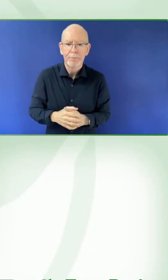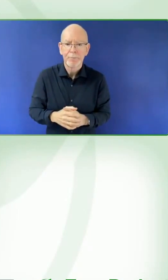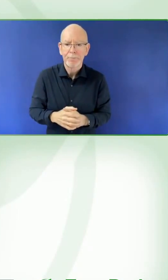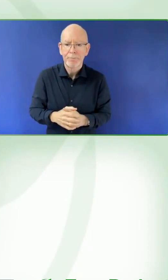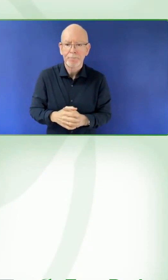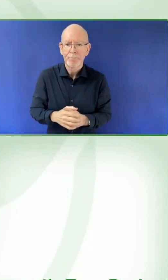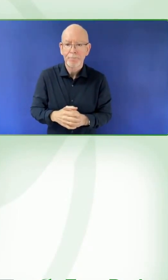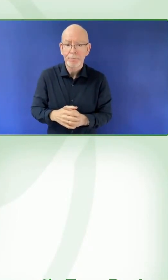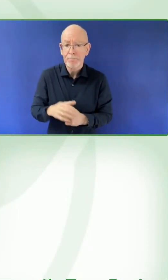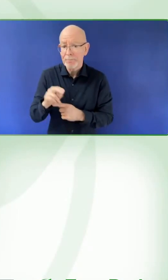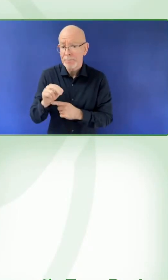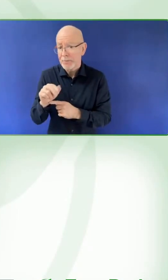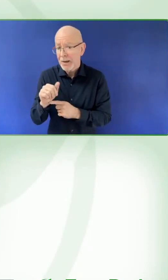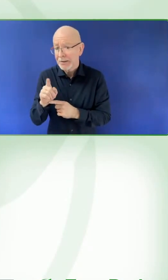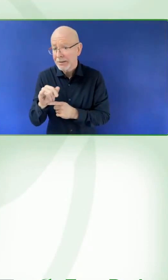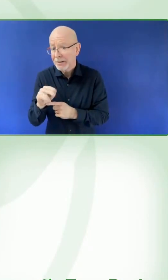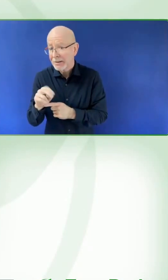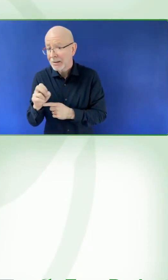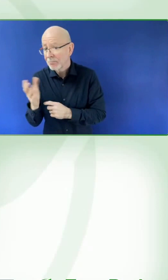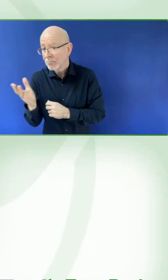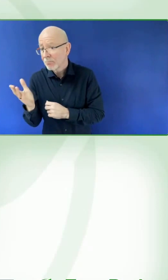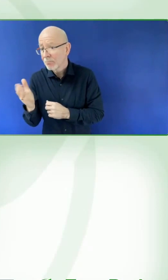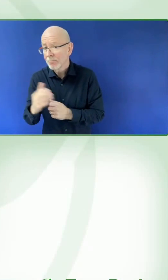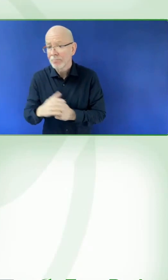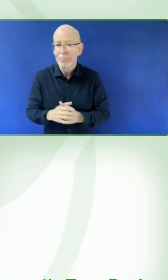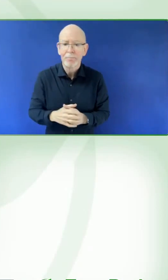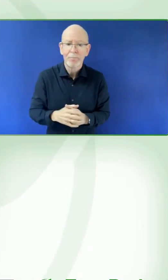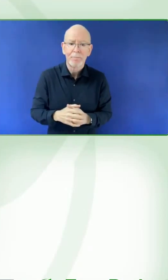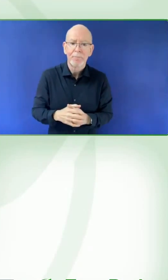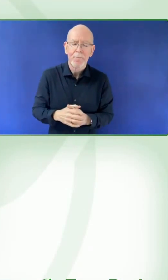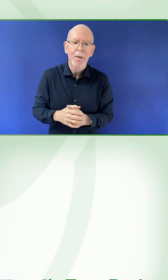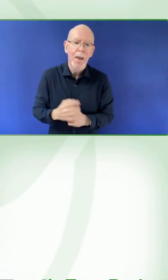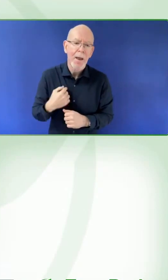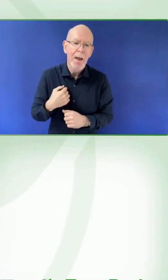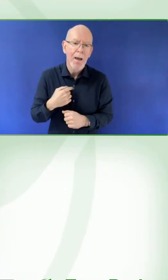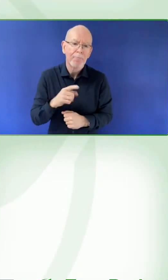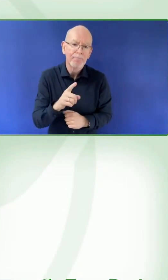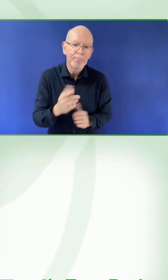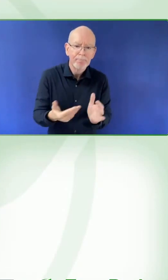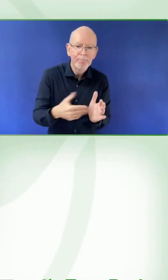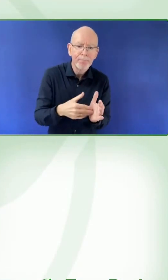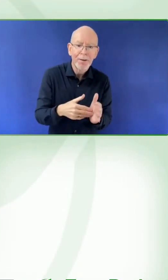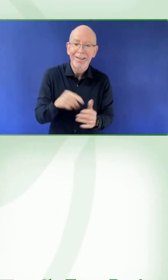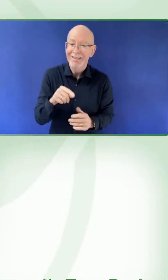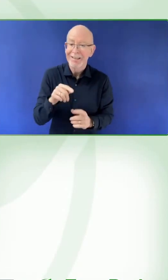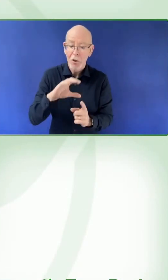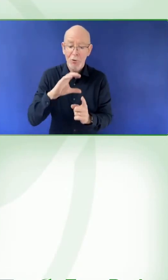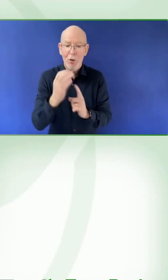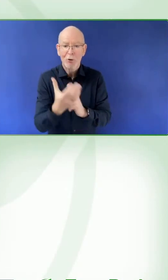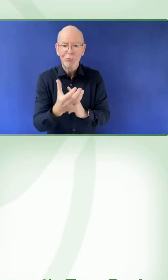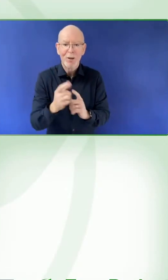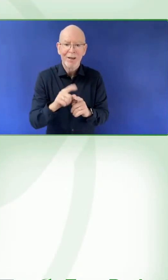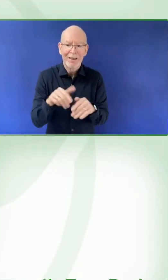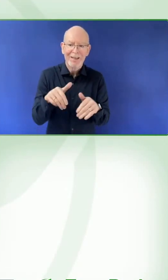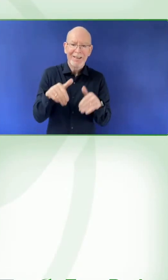Actually, it's funny because when we started our program, we knew that the parents were the gateway to